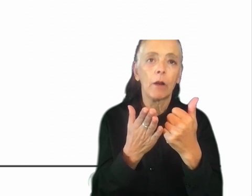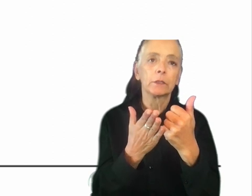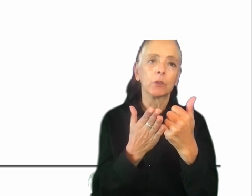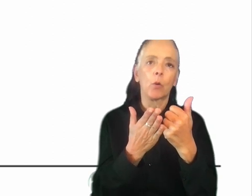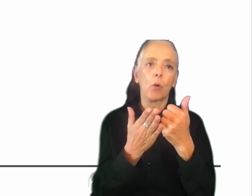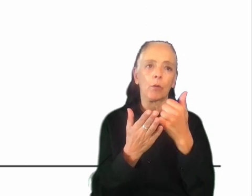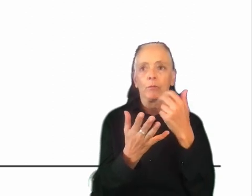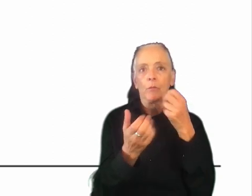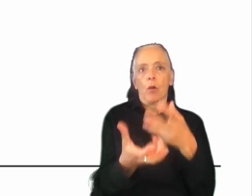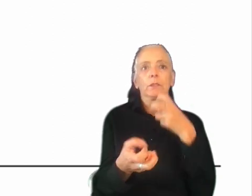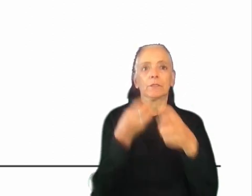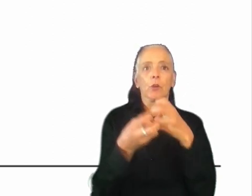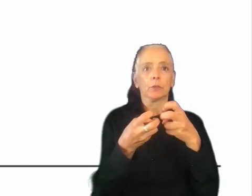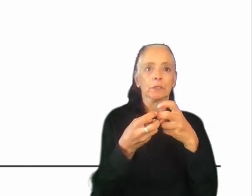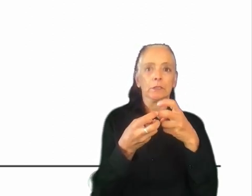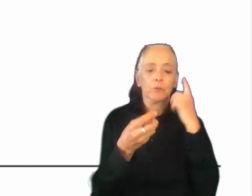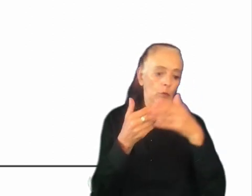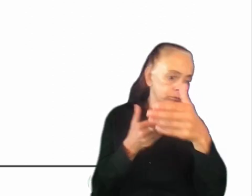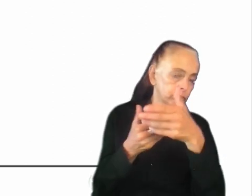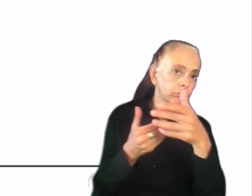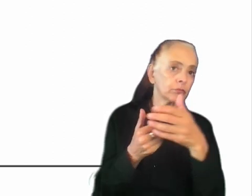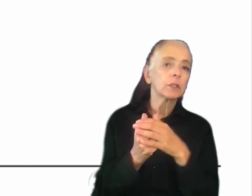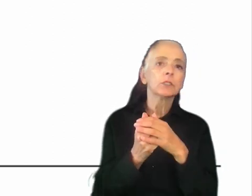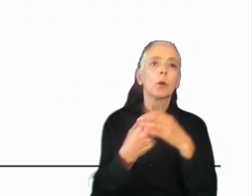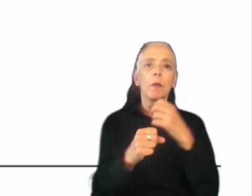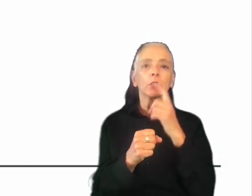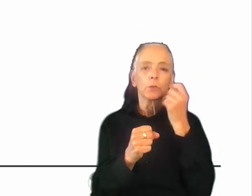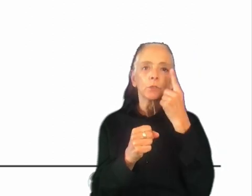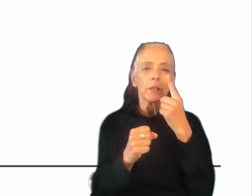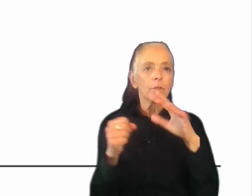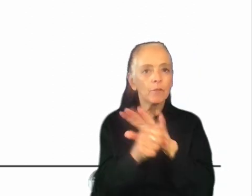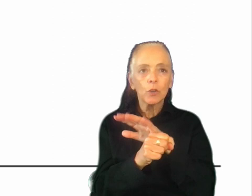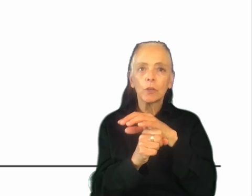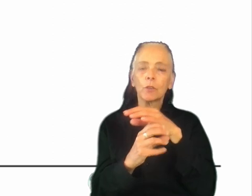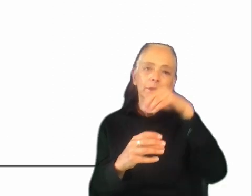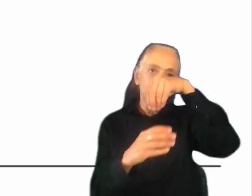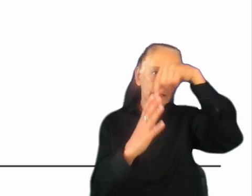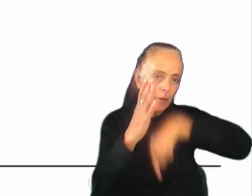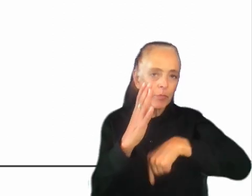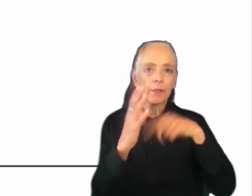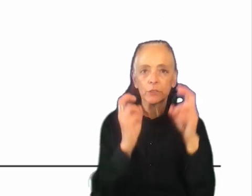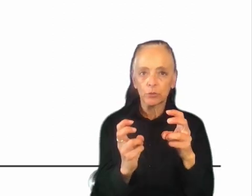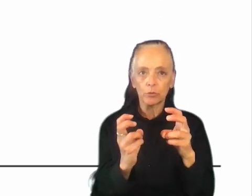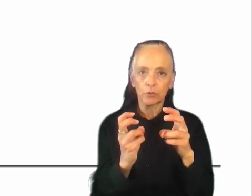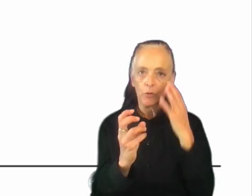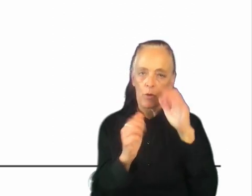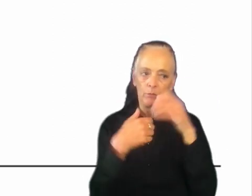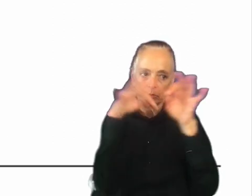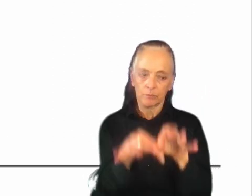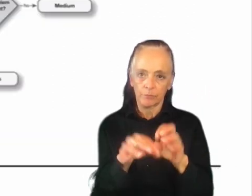so on this last playthrough i'm making sure i understand all of the issues in depth and can articulate them properly